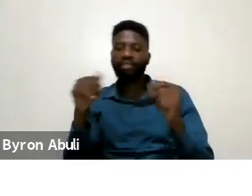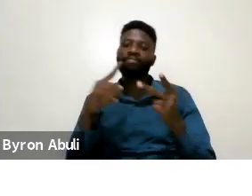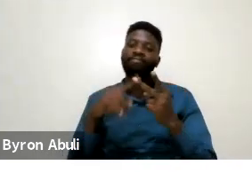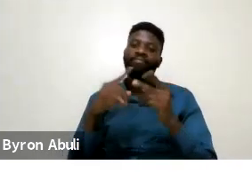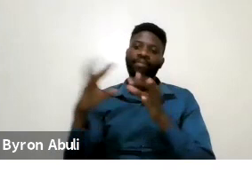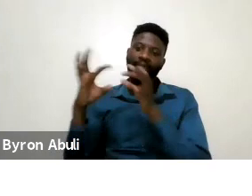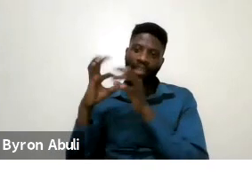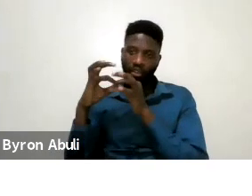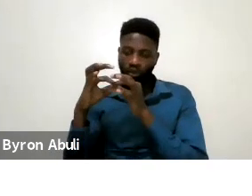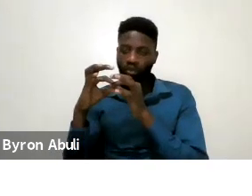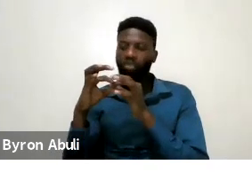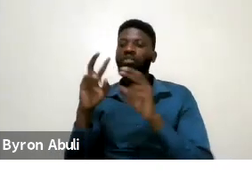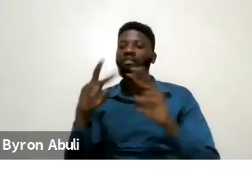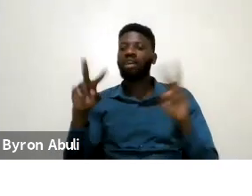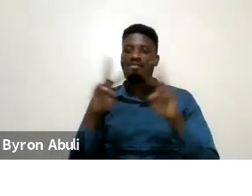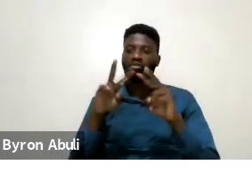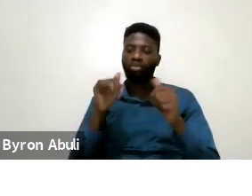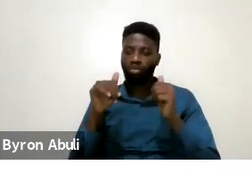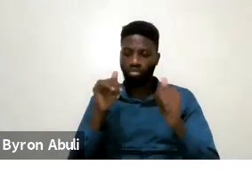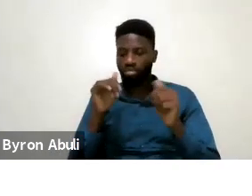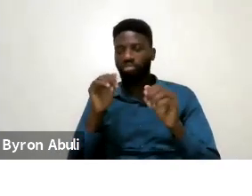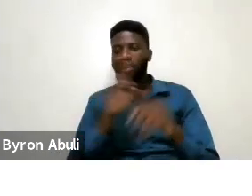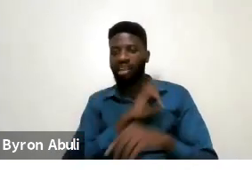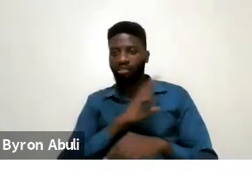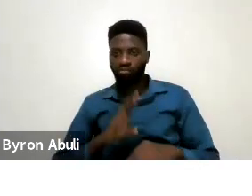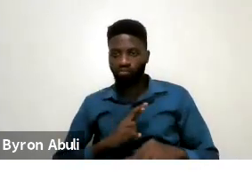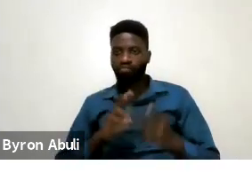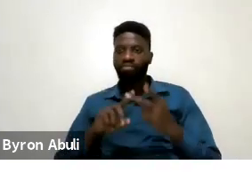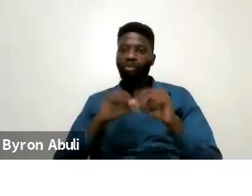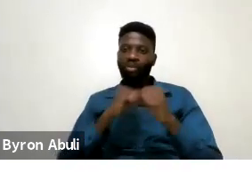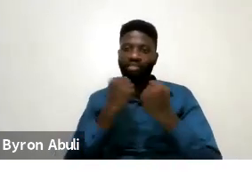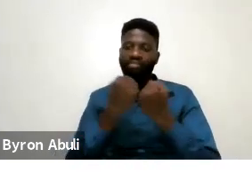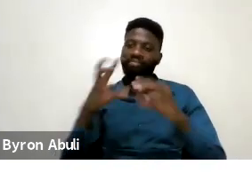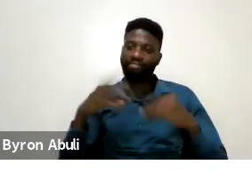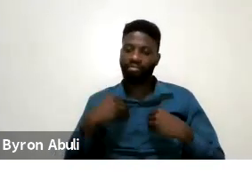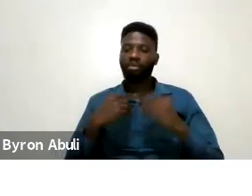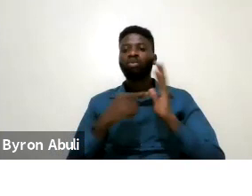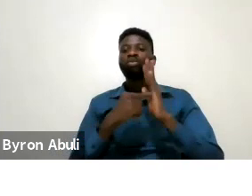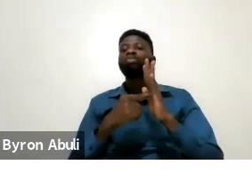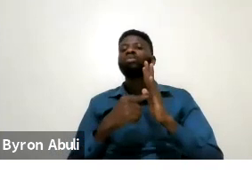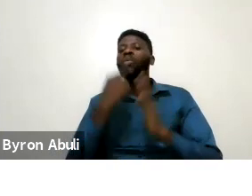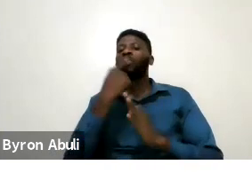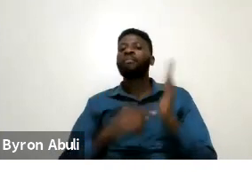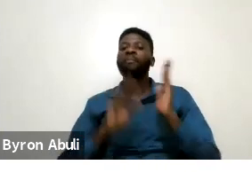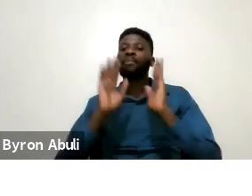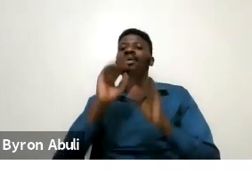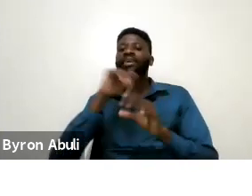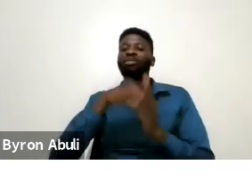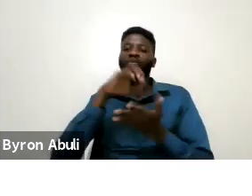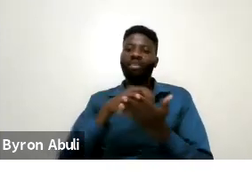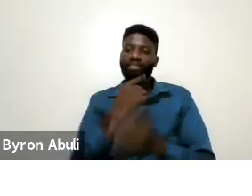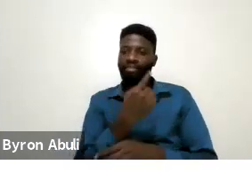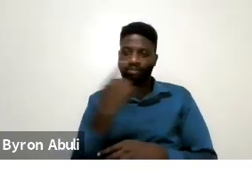accepted by religions or societies and reflect what is important in each context. So we'll go to the types